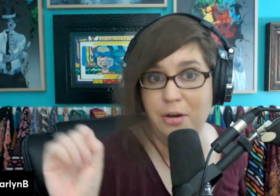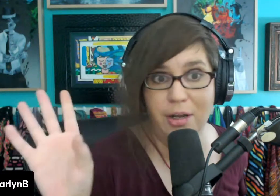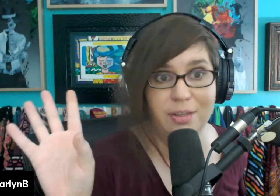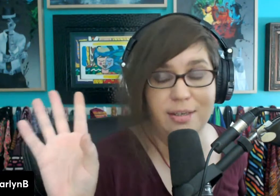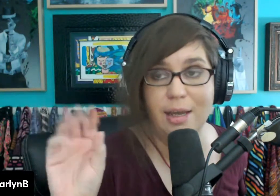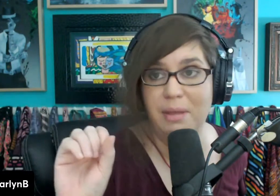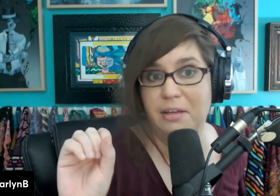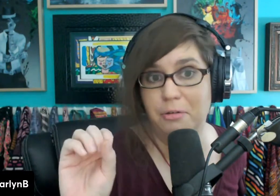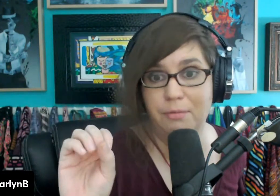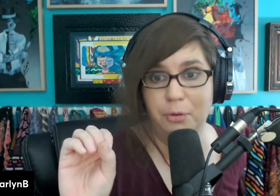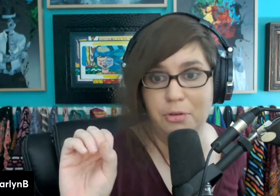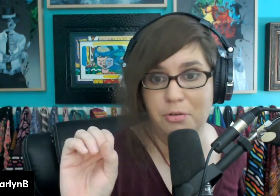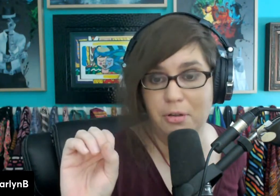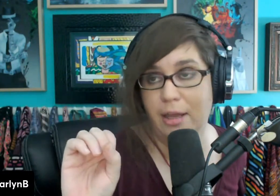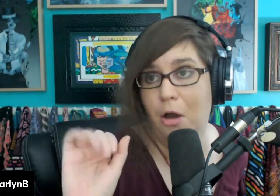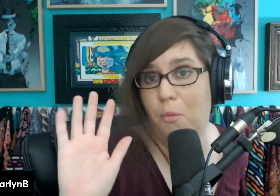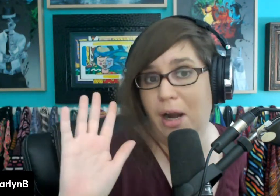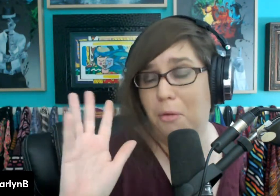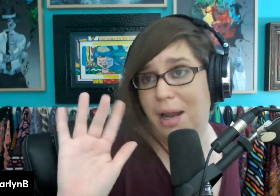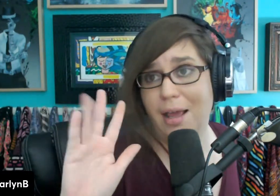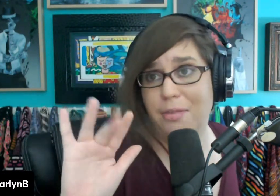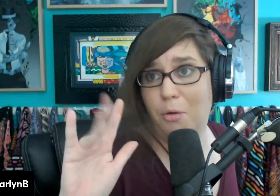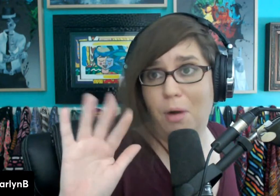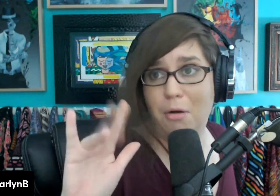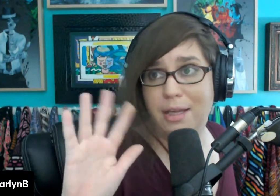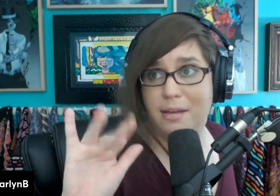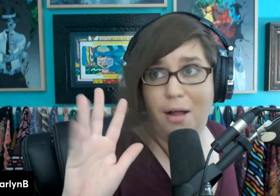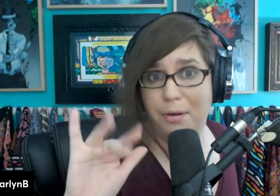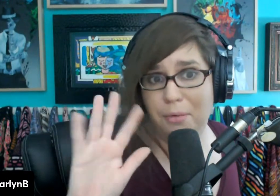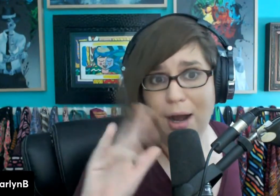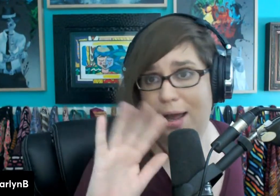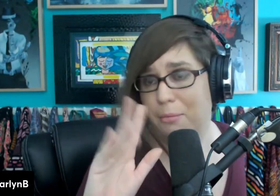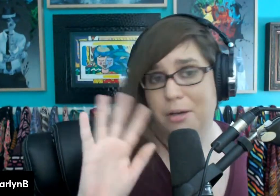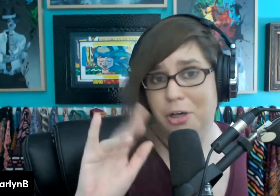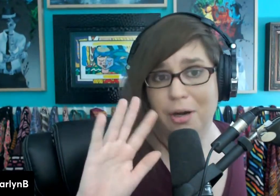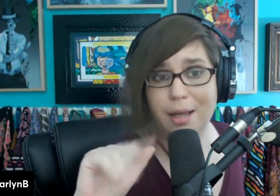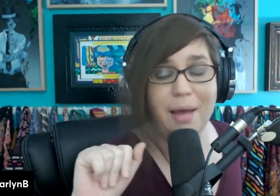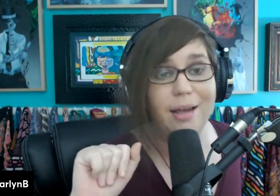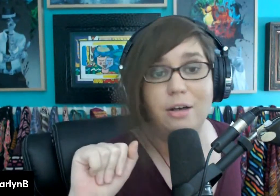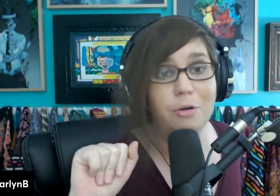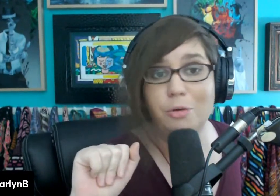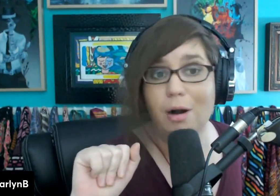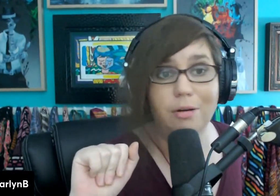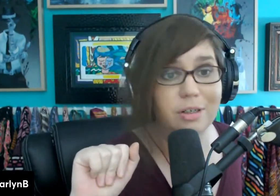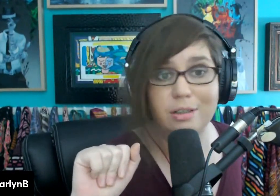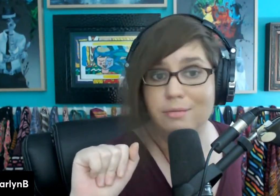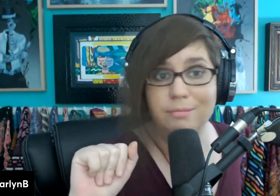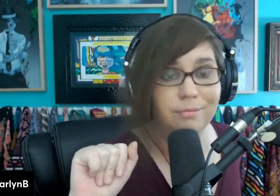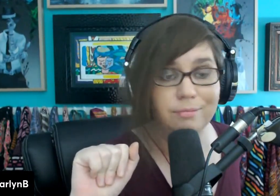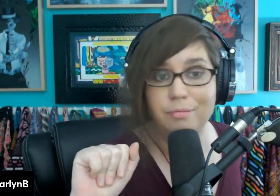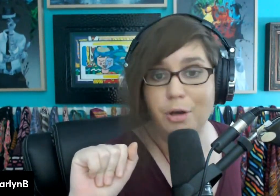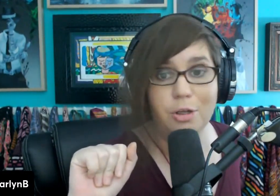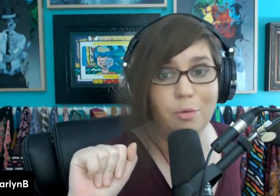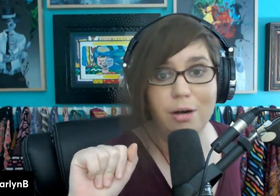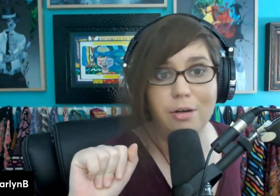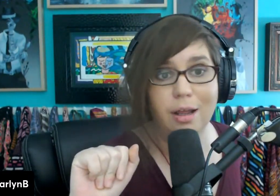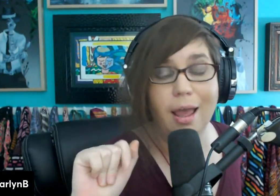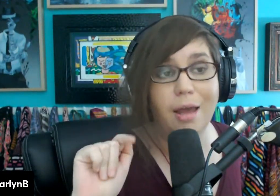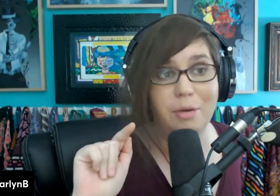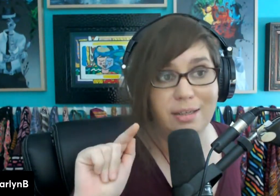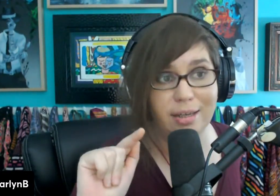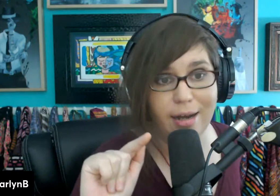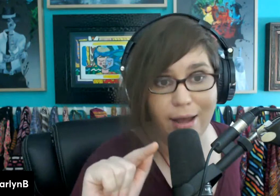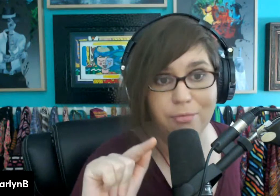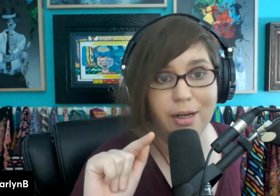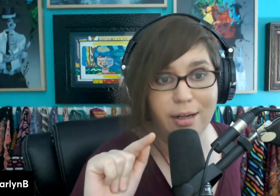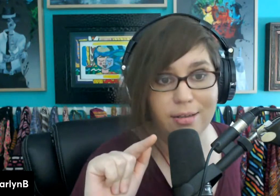And they don't even see it because their influencers are like, we're winning, the woke is on the run, we're turning it back. No, you aren't. No, you aren't. And